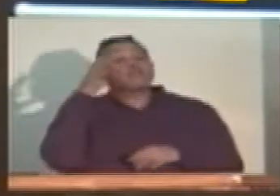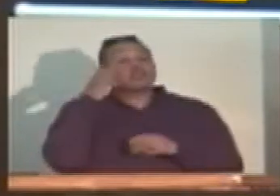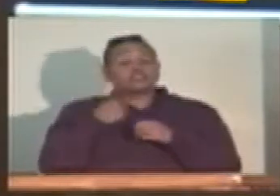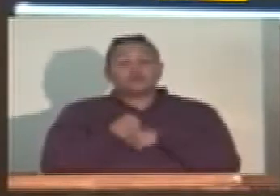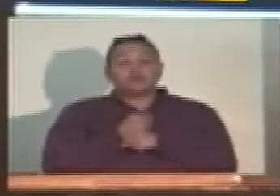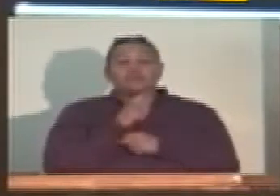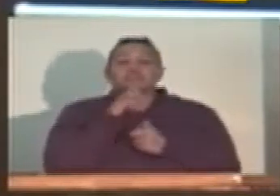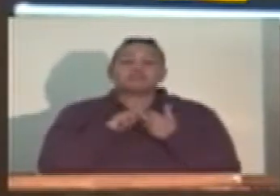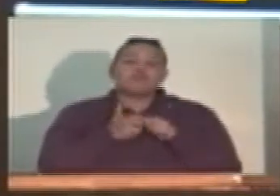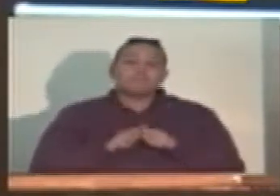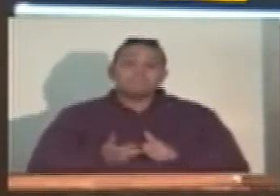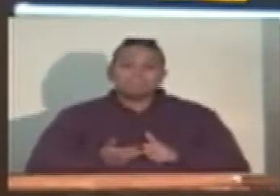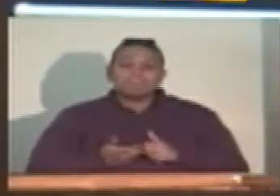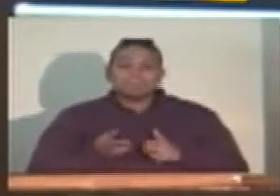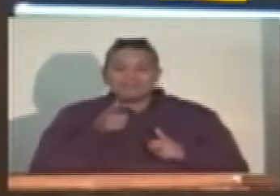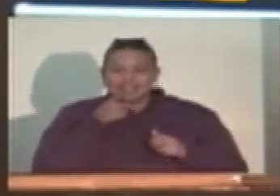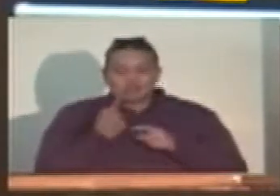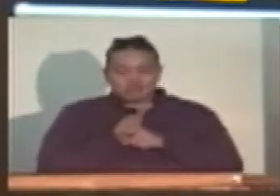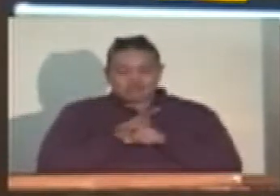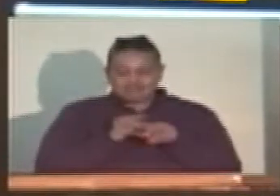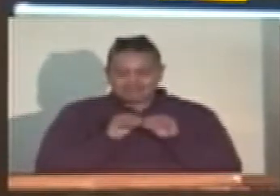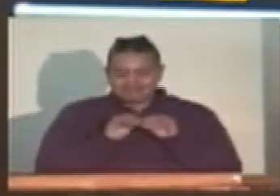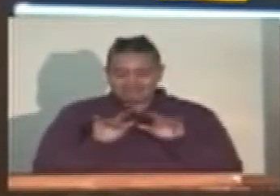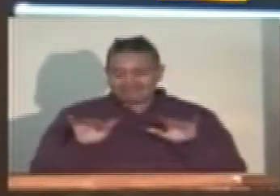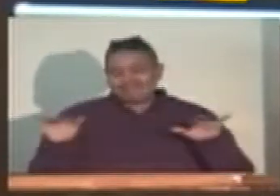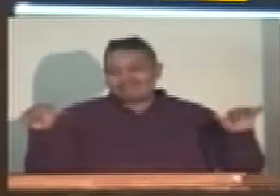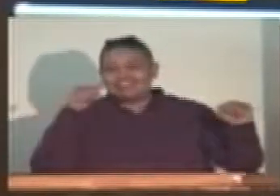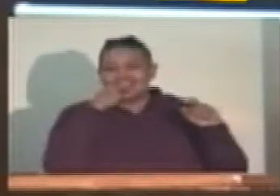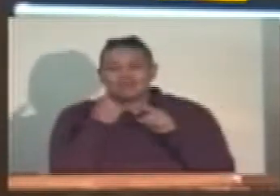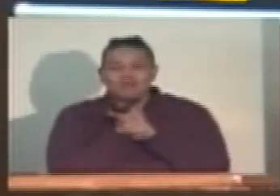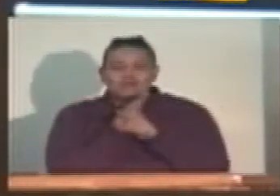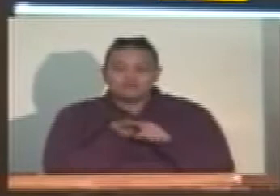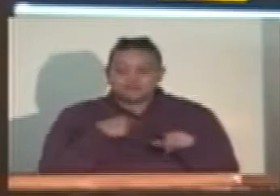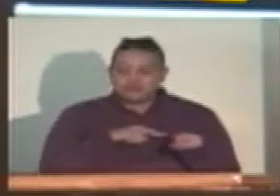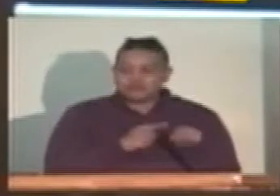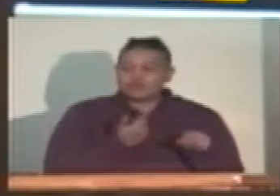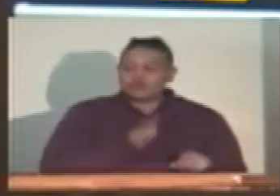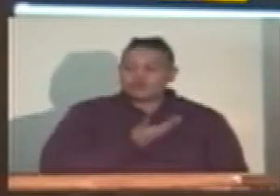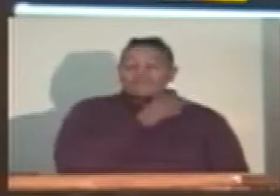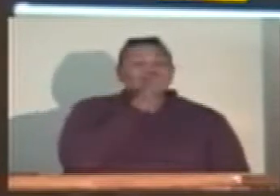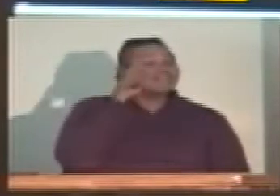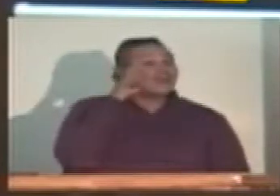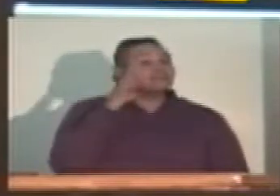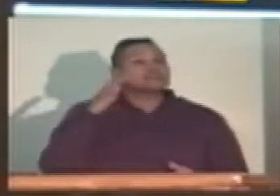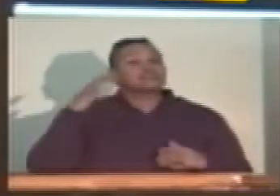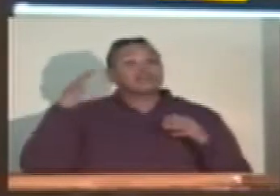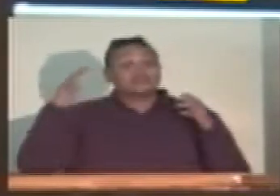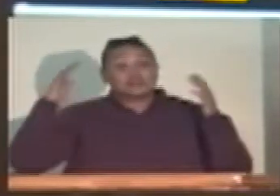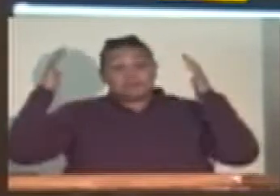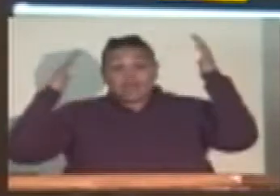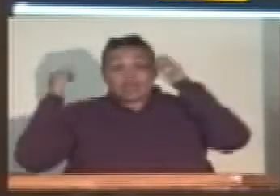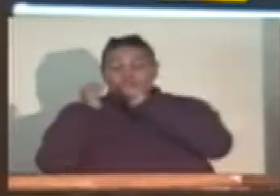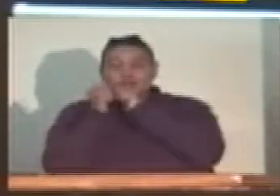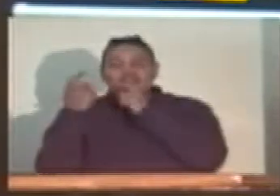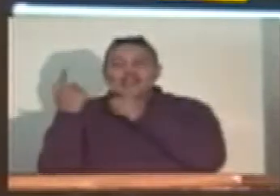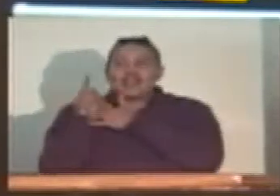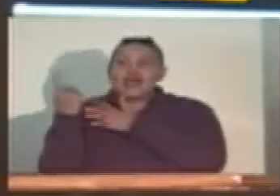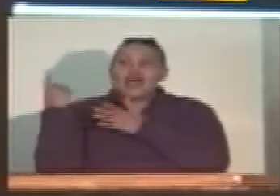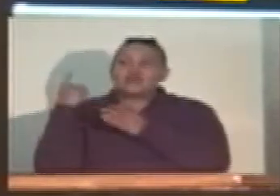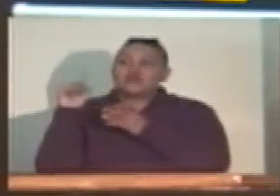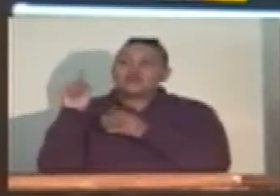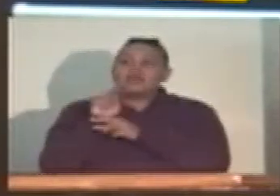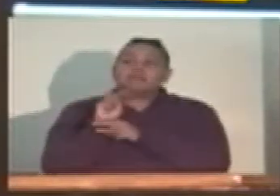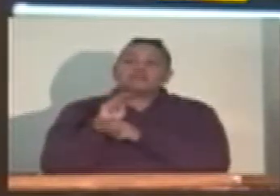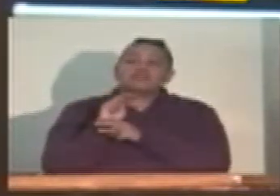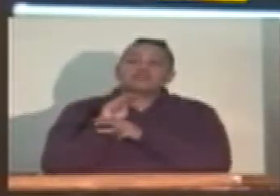the problem. We have started our farmers market with the kickoff last Friday at the Ministry's